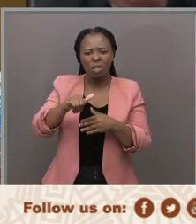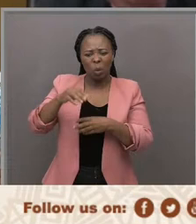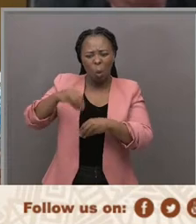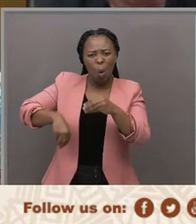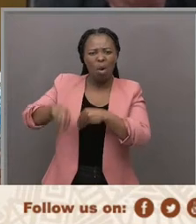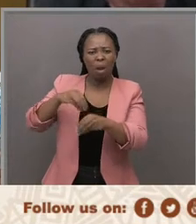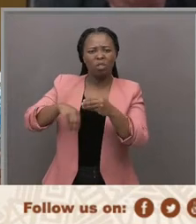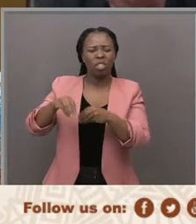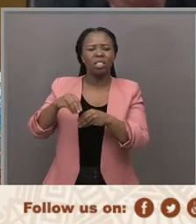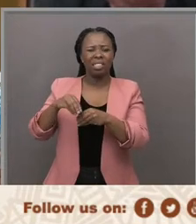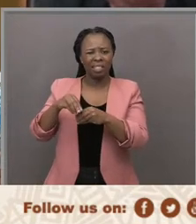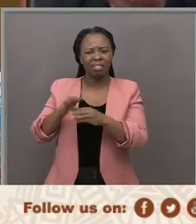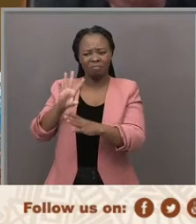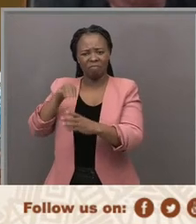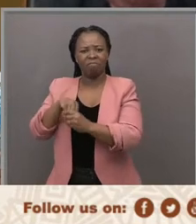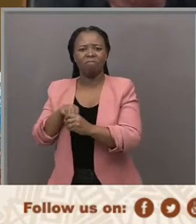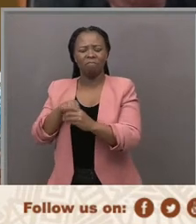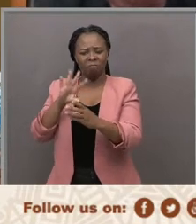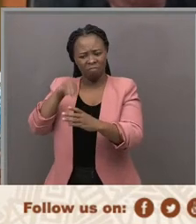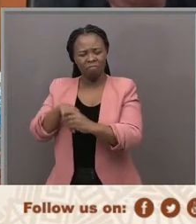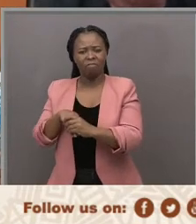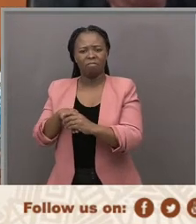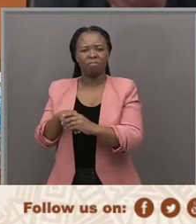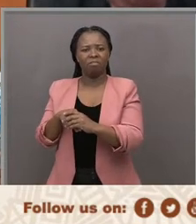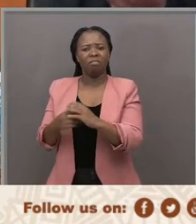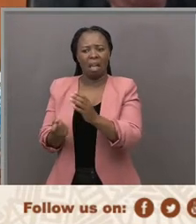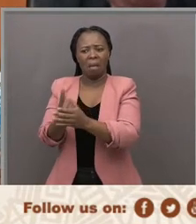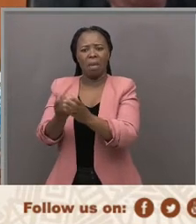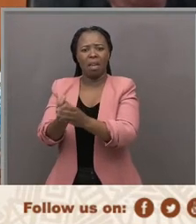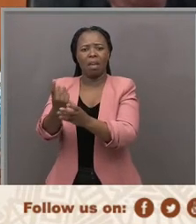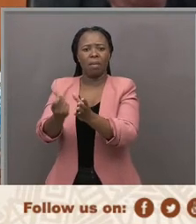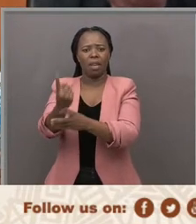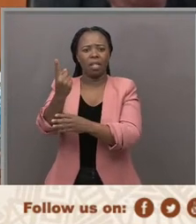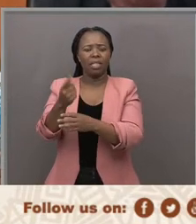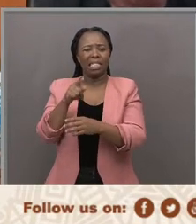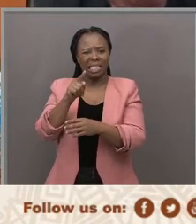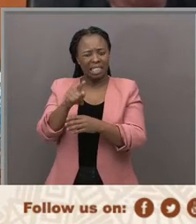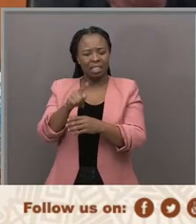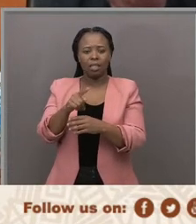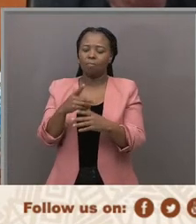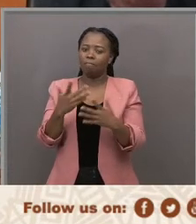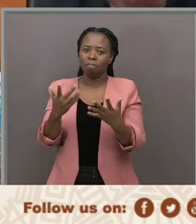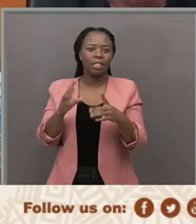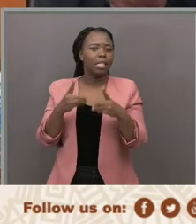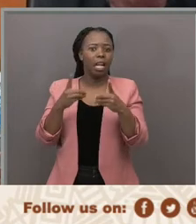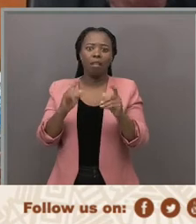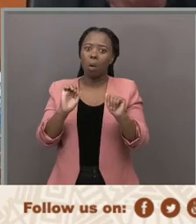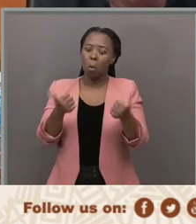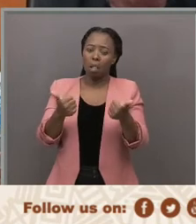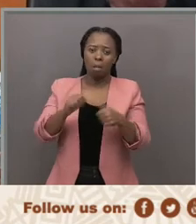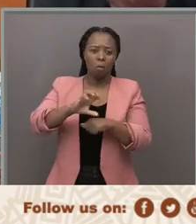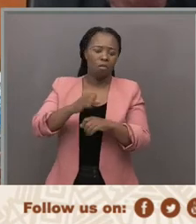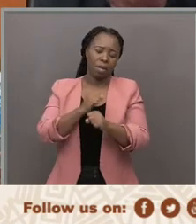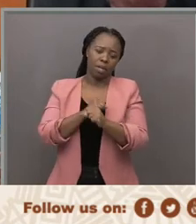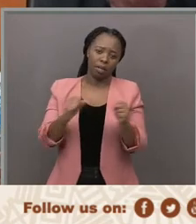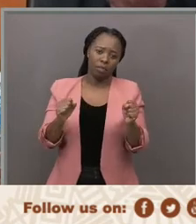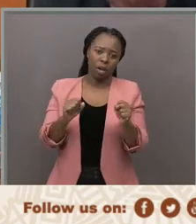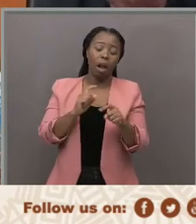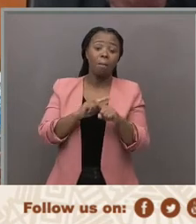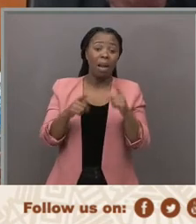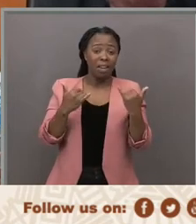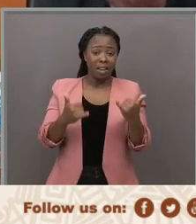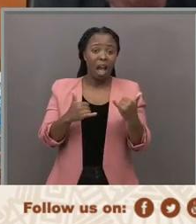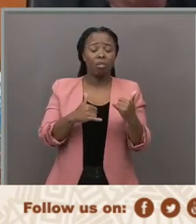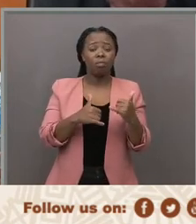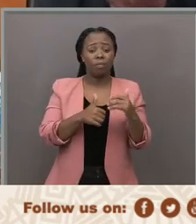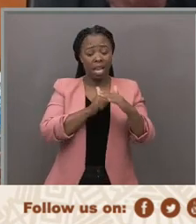to undermine our capacity to deliver to the people of our province. We will continue to work with these various